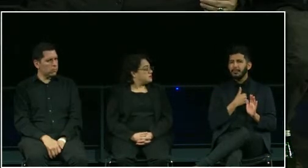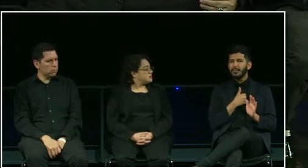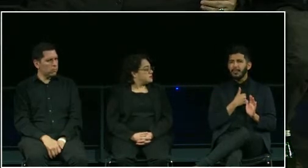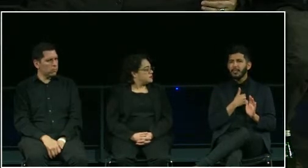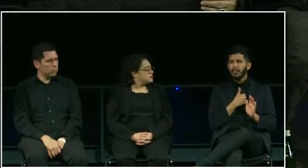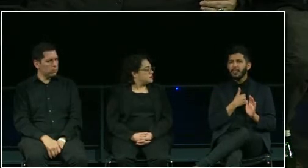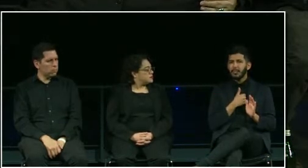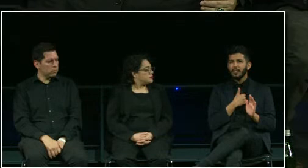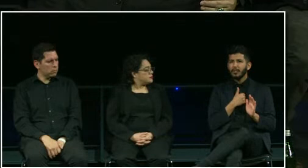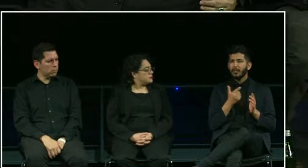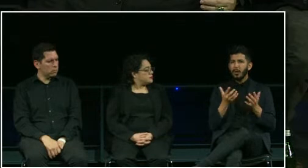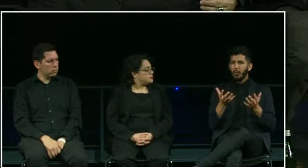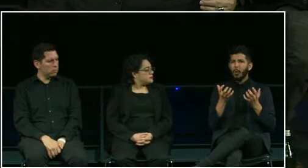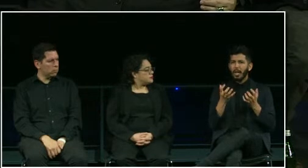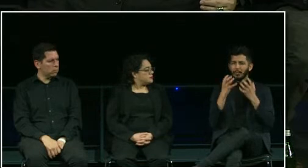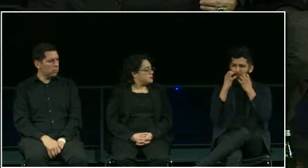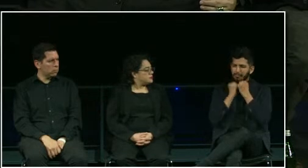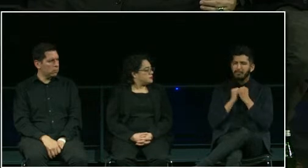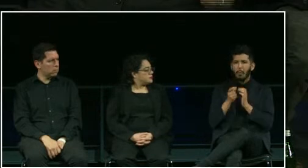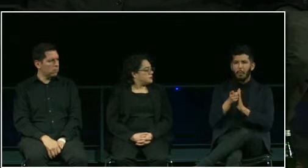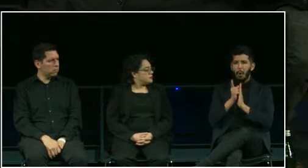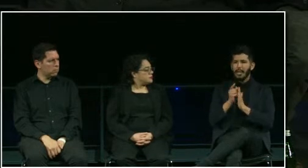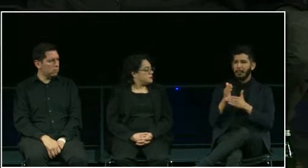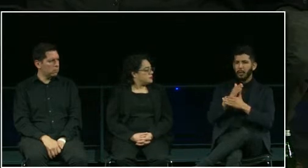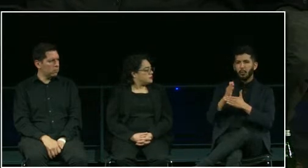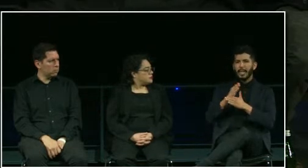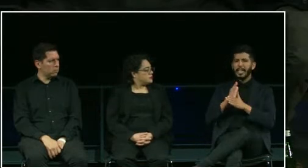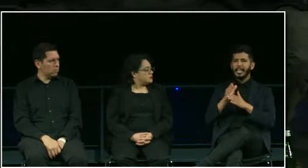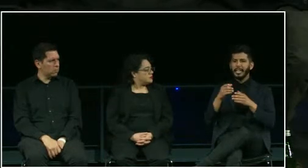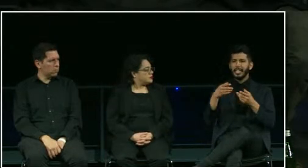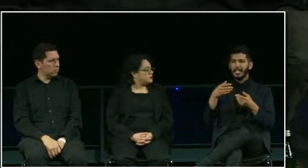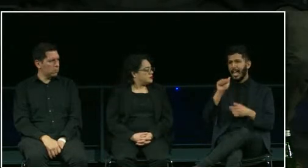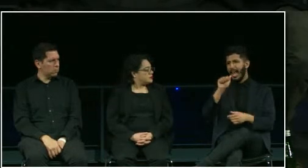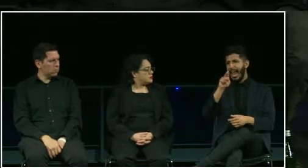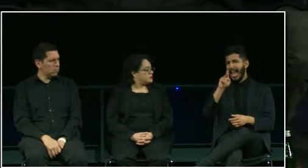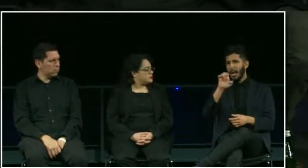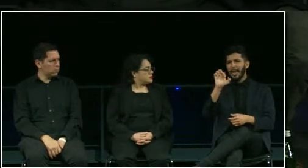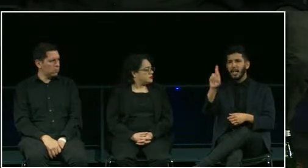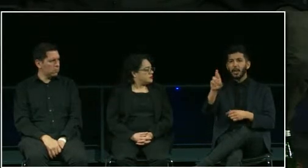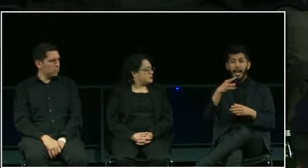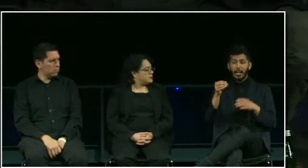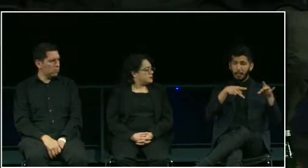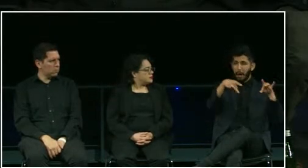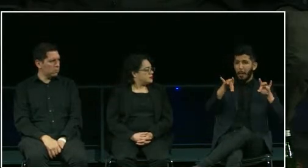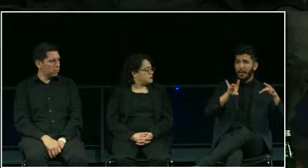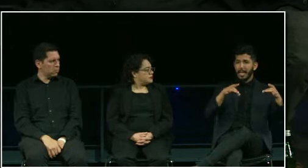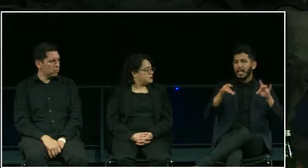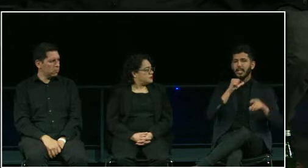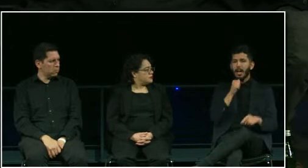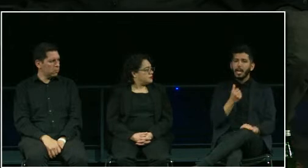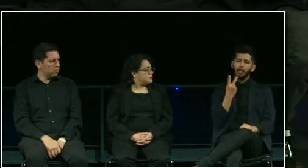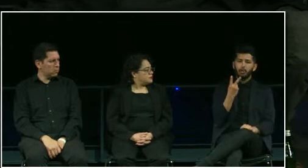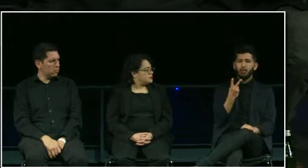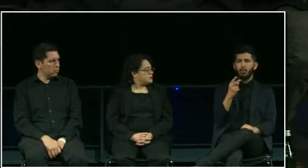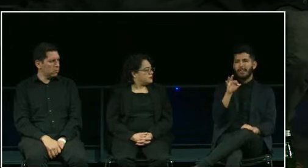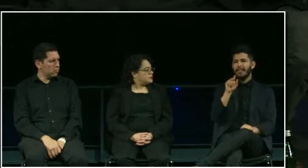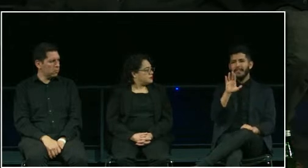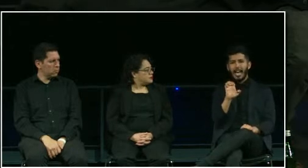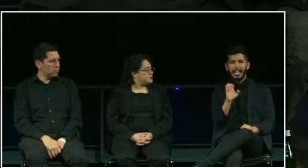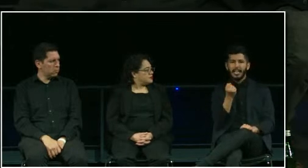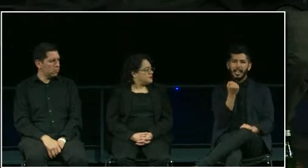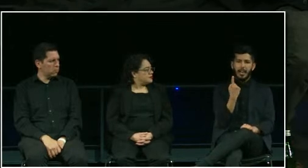want the sacred moment between the animator and the puppet not to be now phase 211B C part